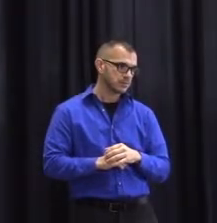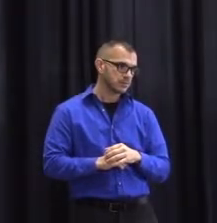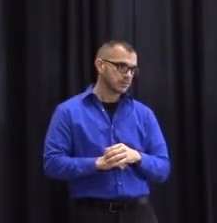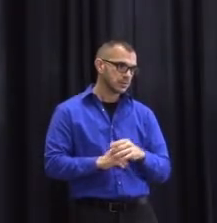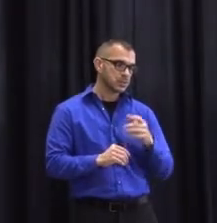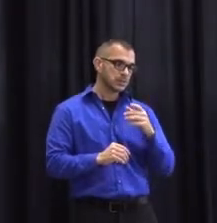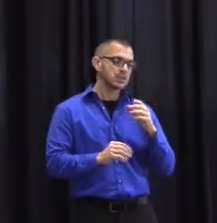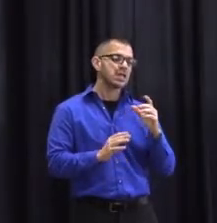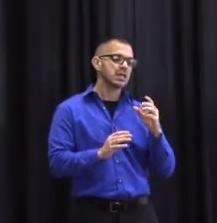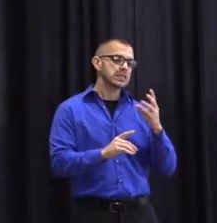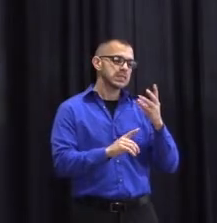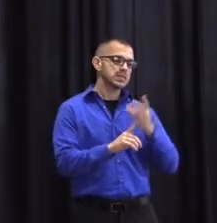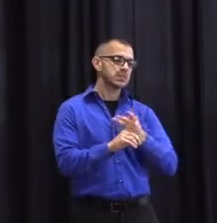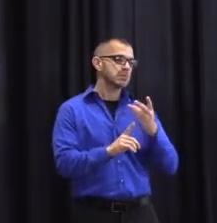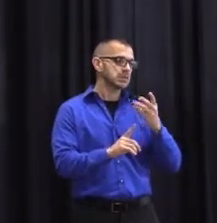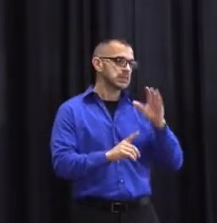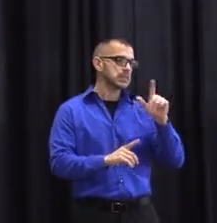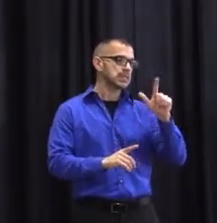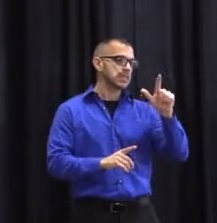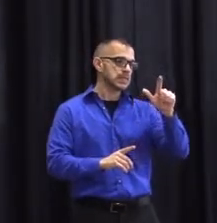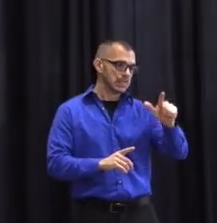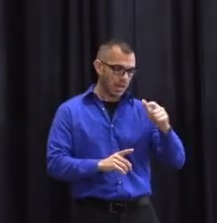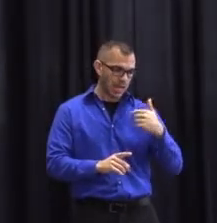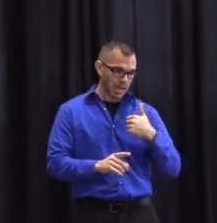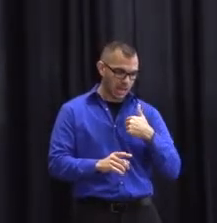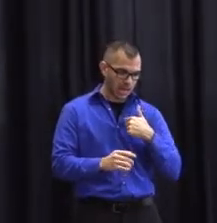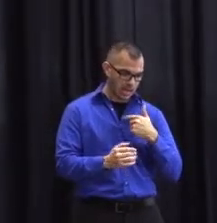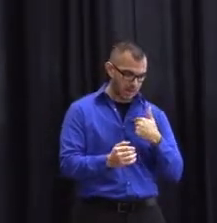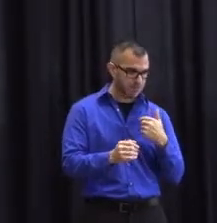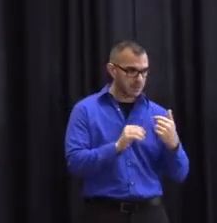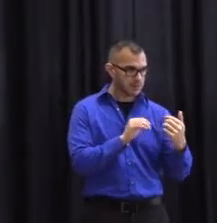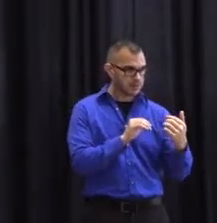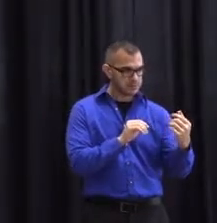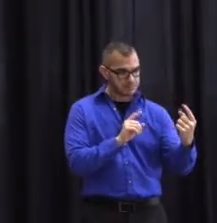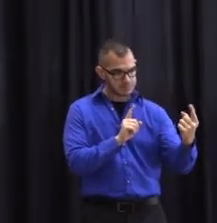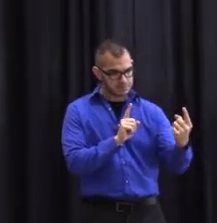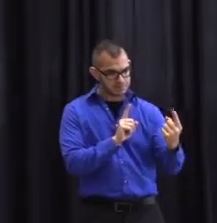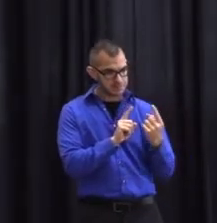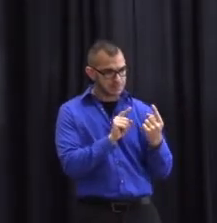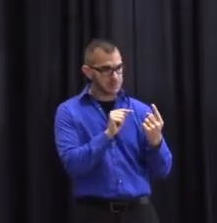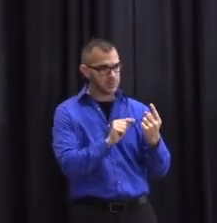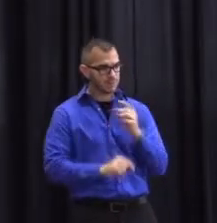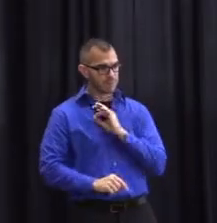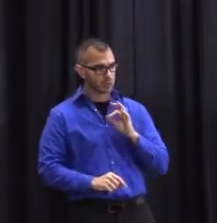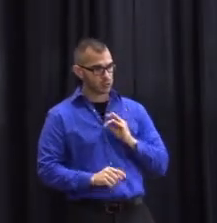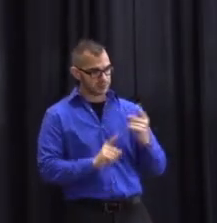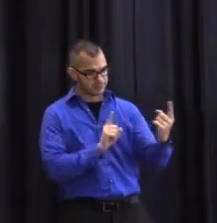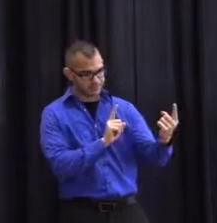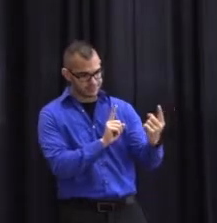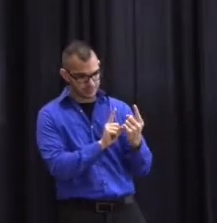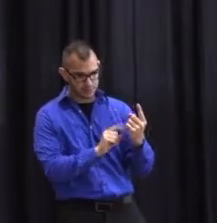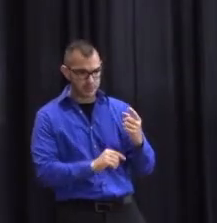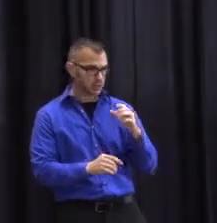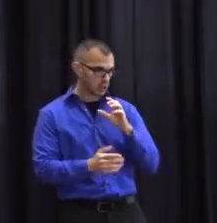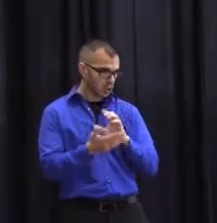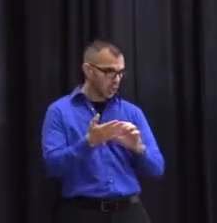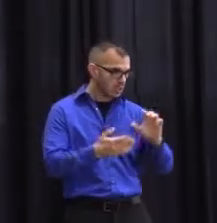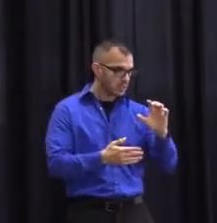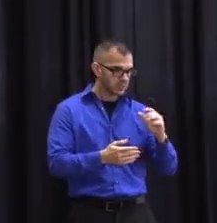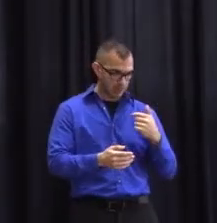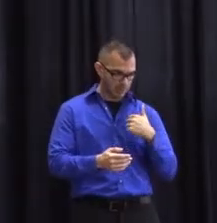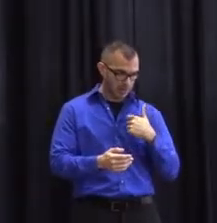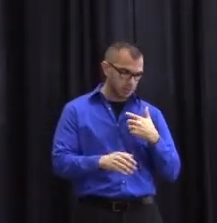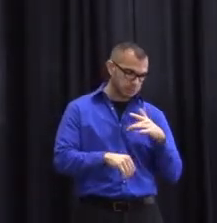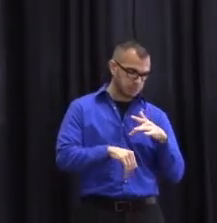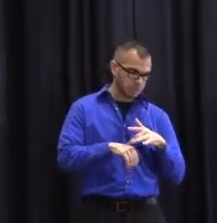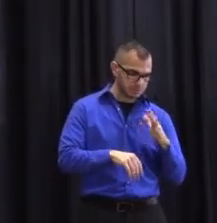6 months later, I was approached by a faculty member at the college where